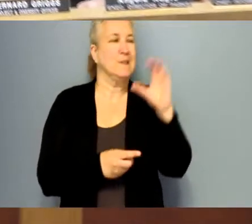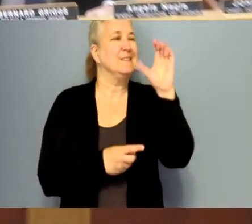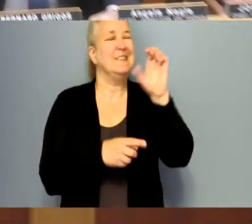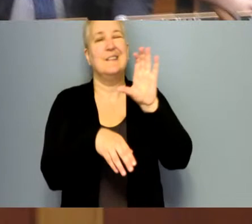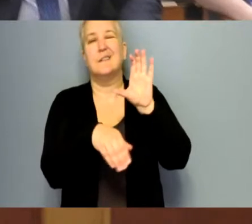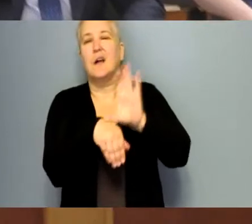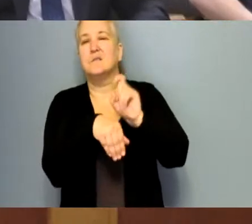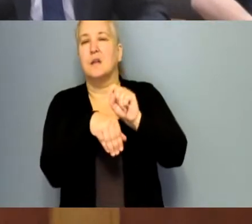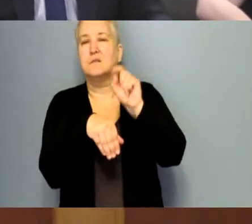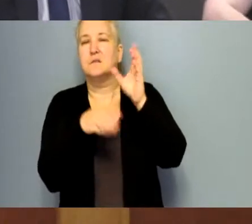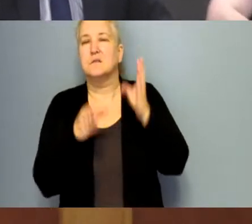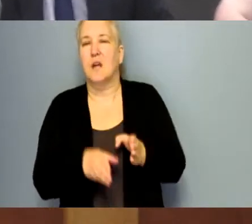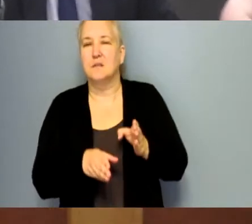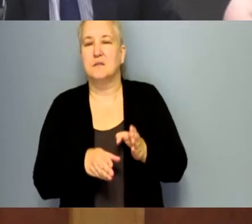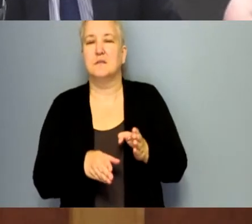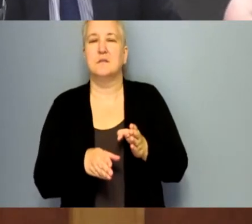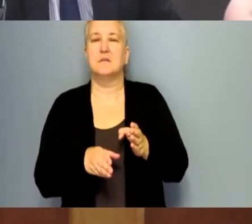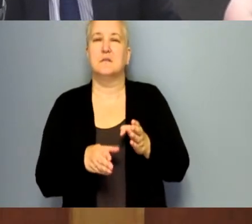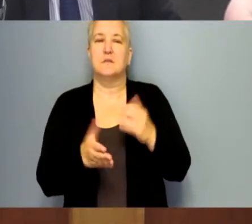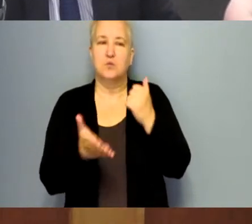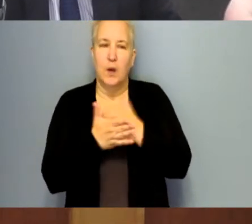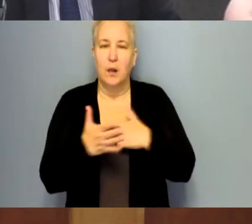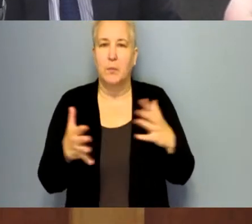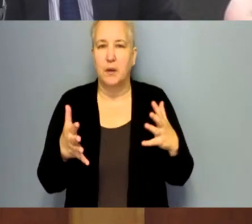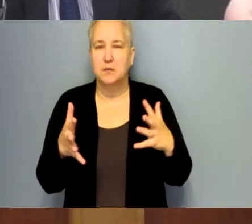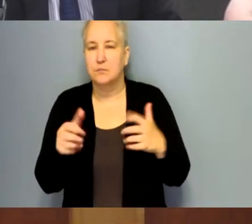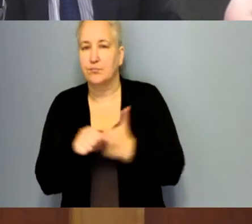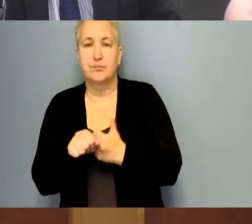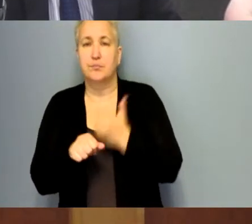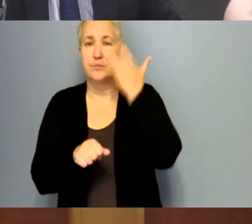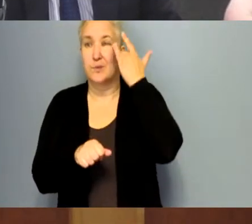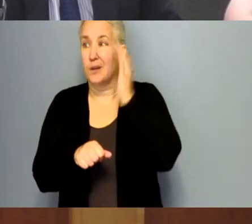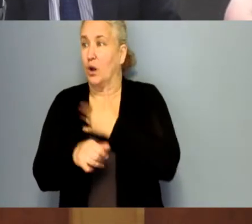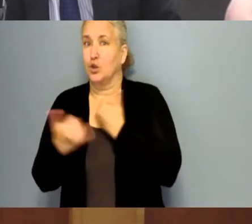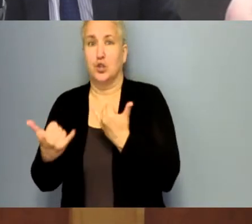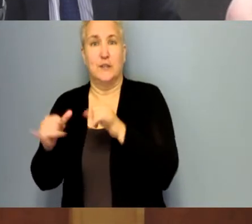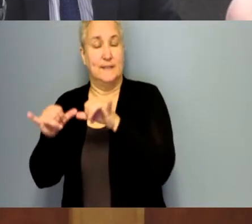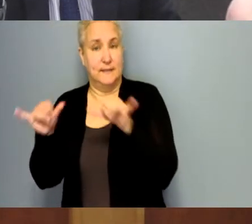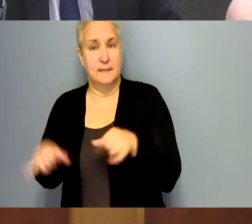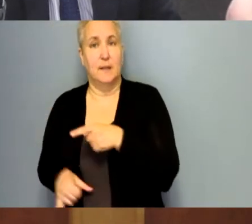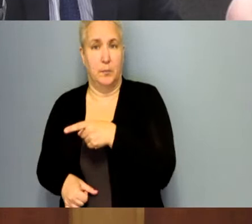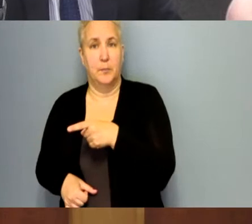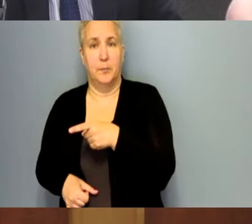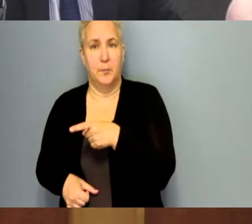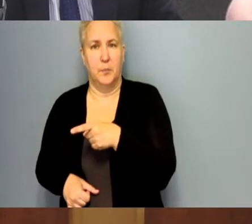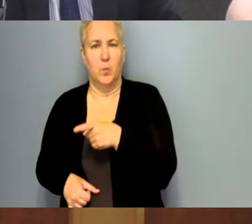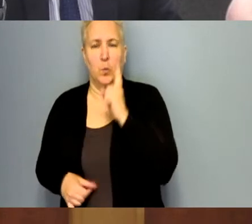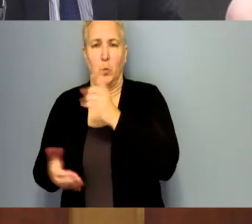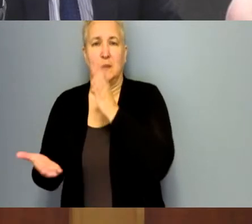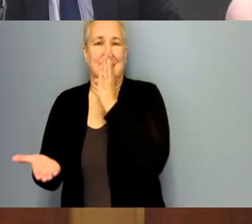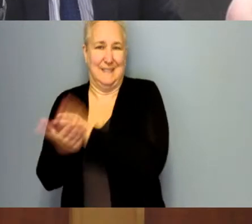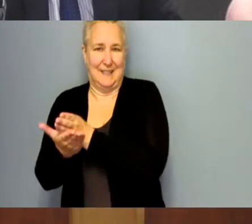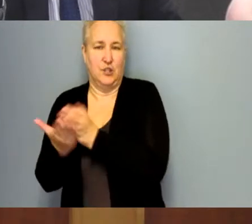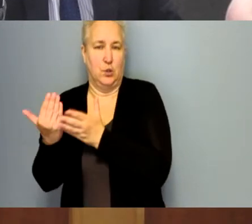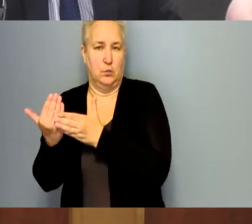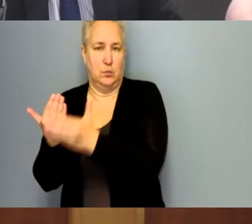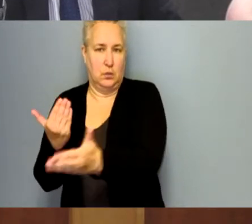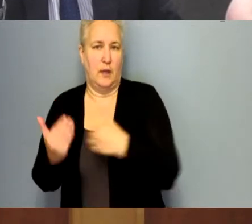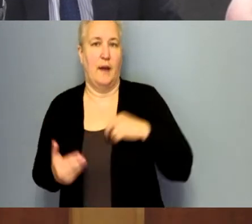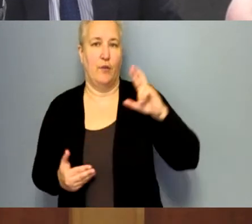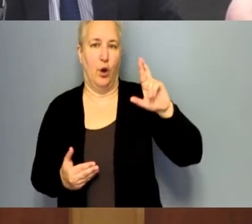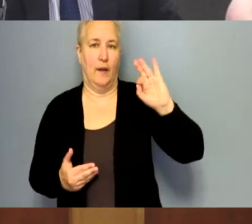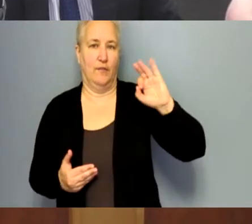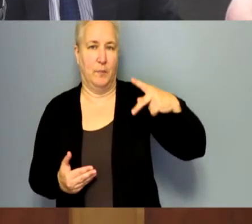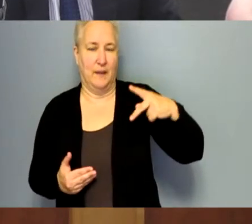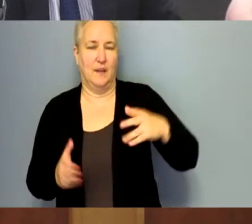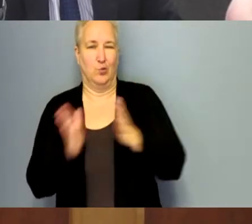to help us bridge that gap because the system we now have is being discontinued. We have an RFP in the field for a